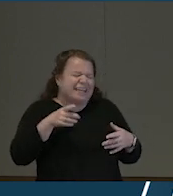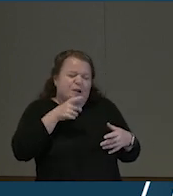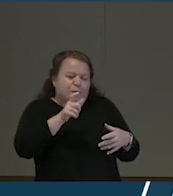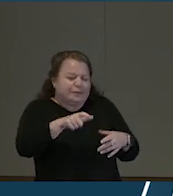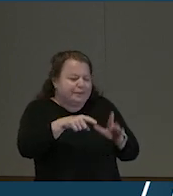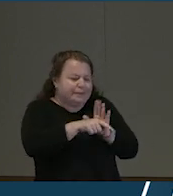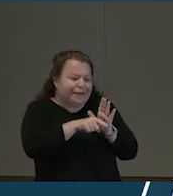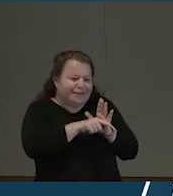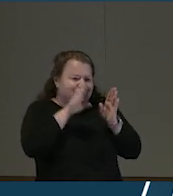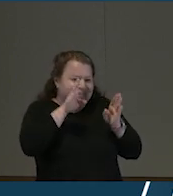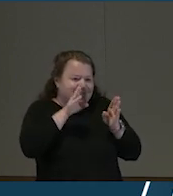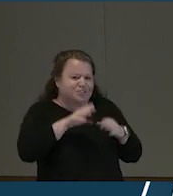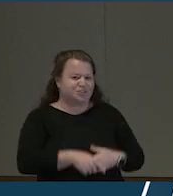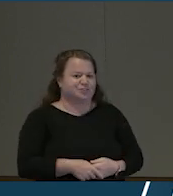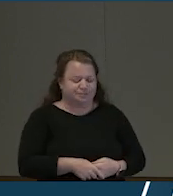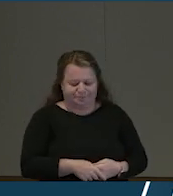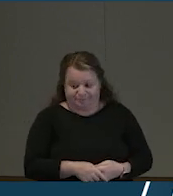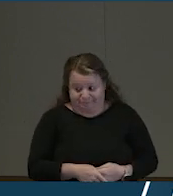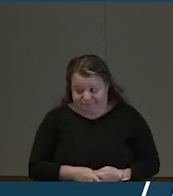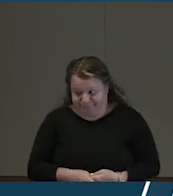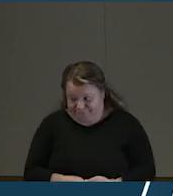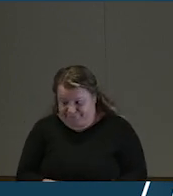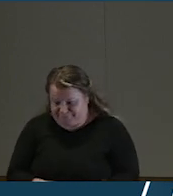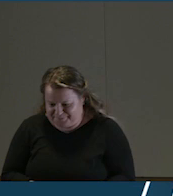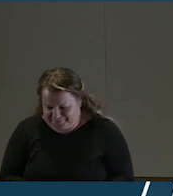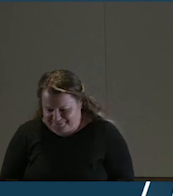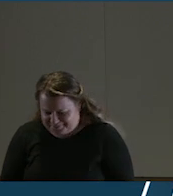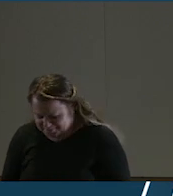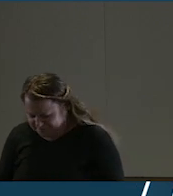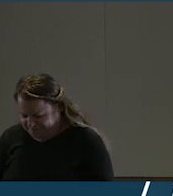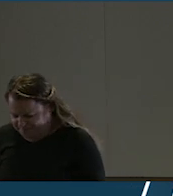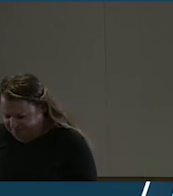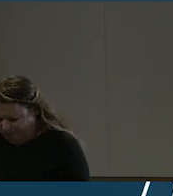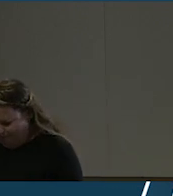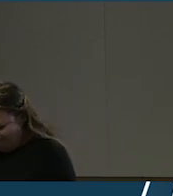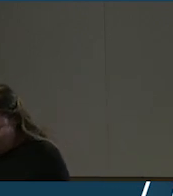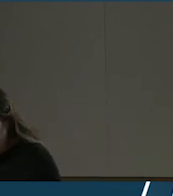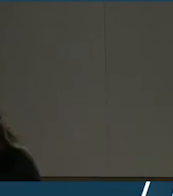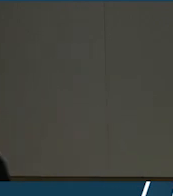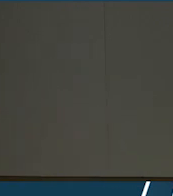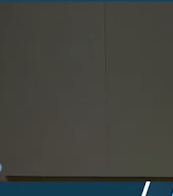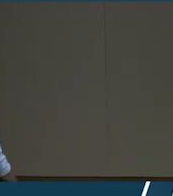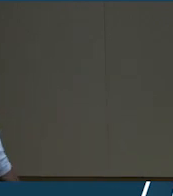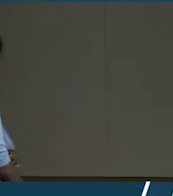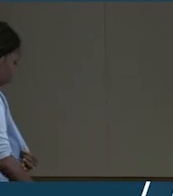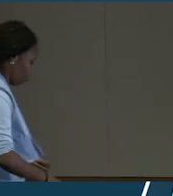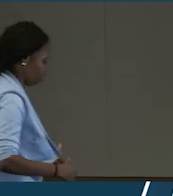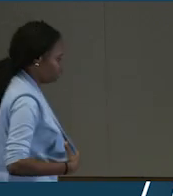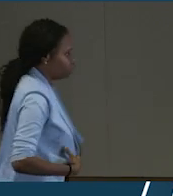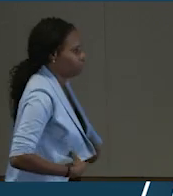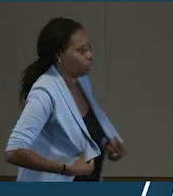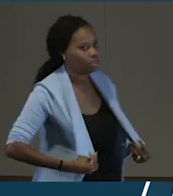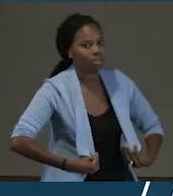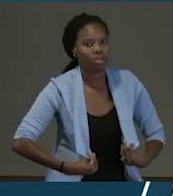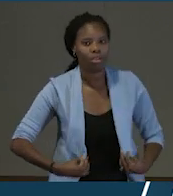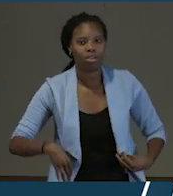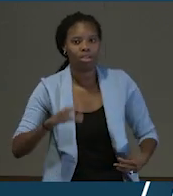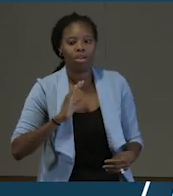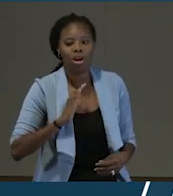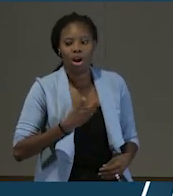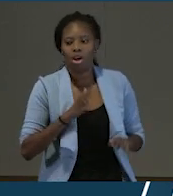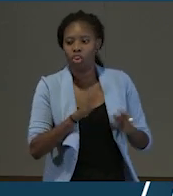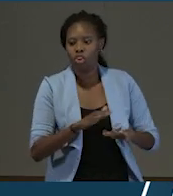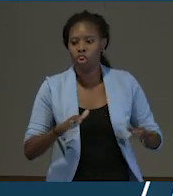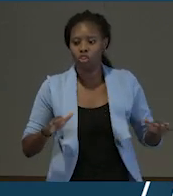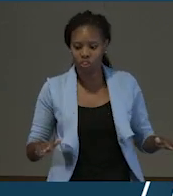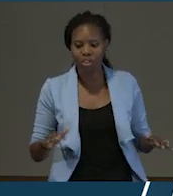attention. And you're also guiding them on what's appropriate. Our children are amazing beings in whatever milestone that